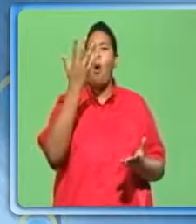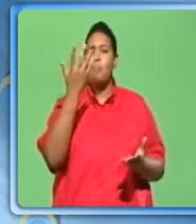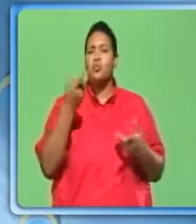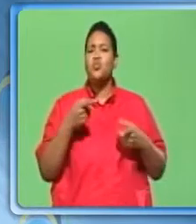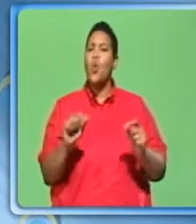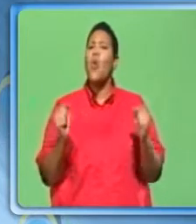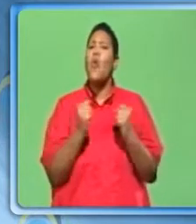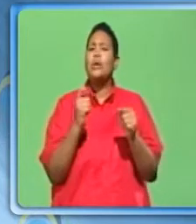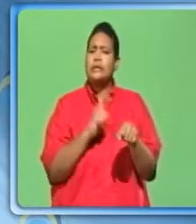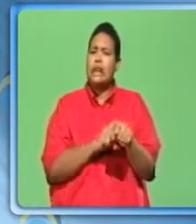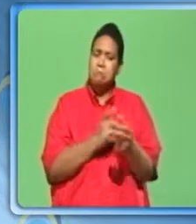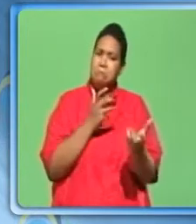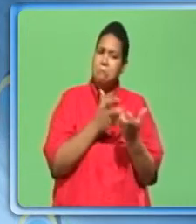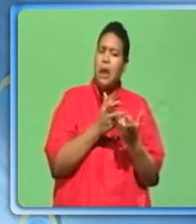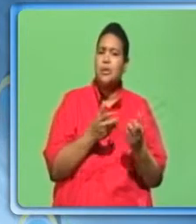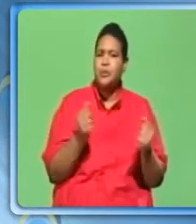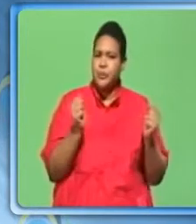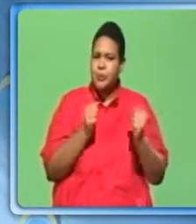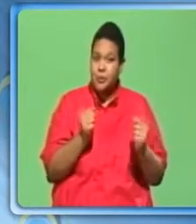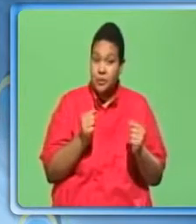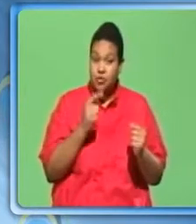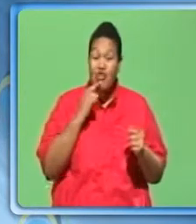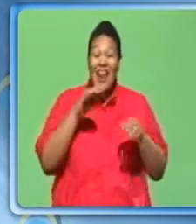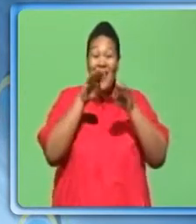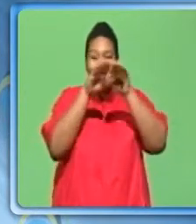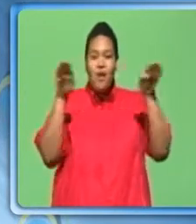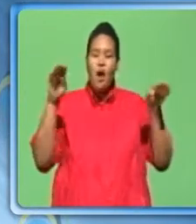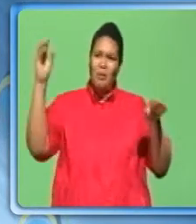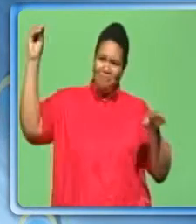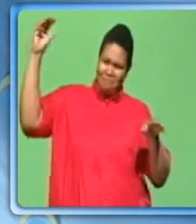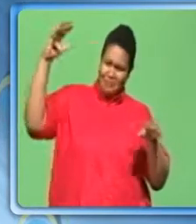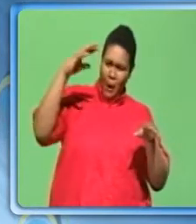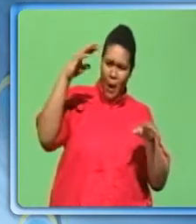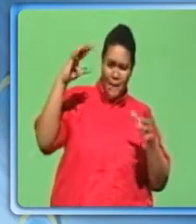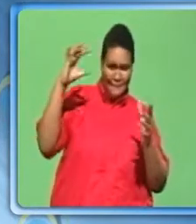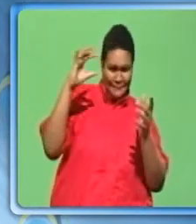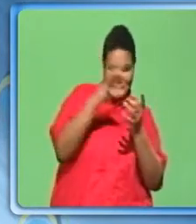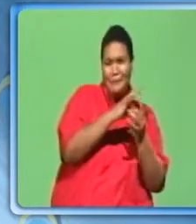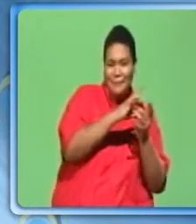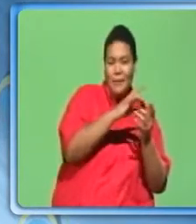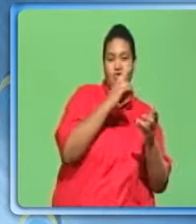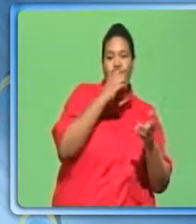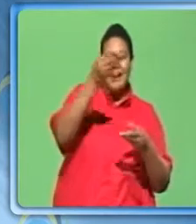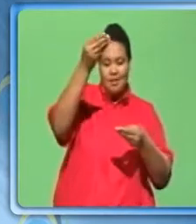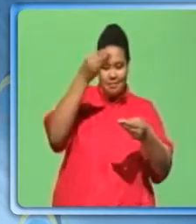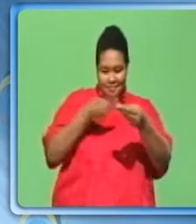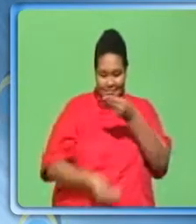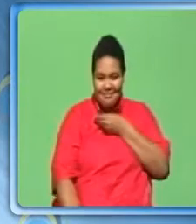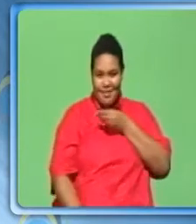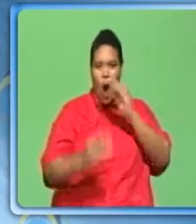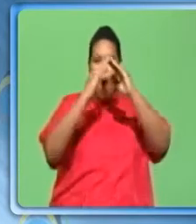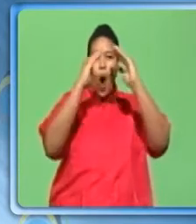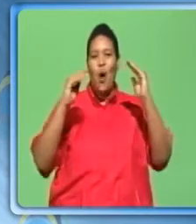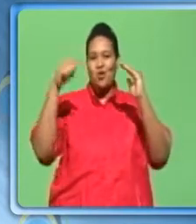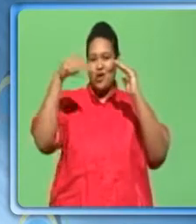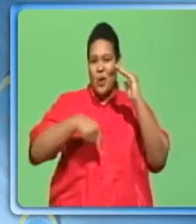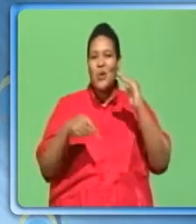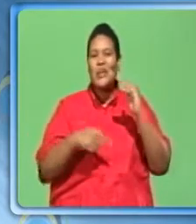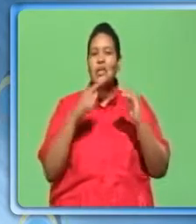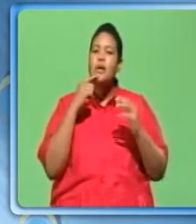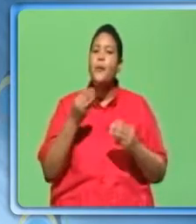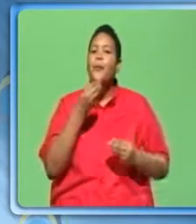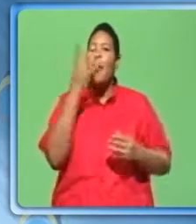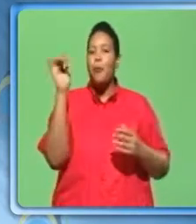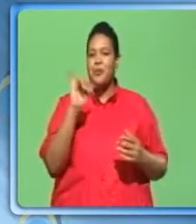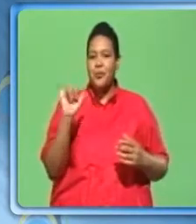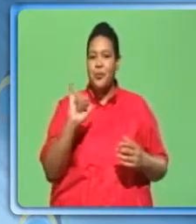cold season, as the flat surface attracts sunshine and transfers it to the dwelling below. Flat roofs